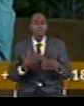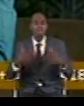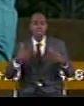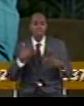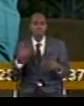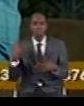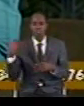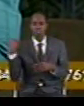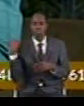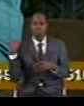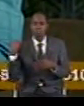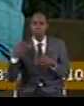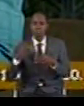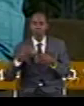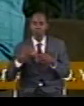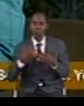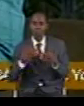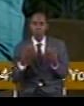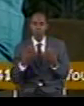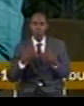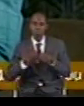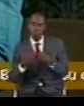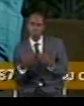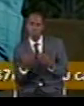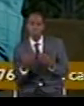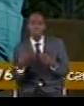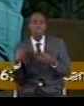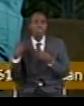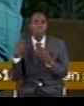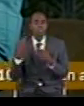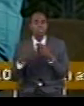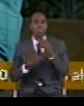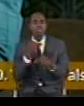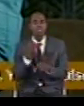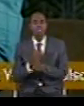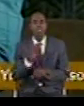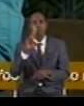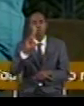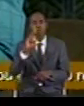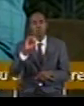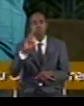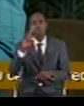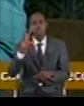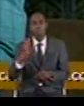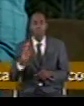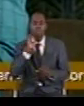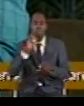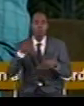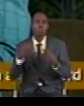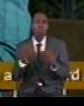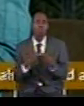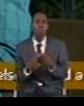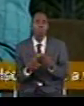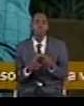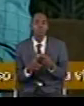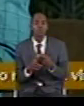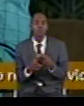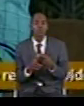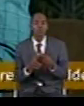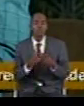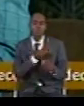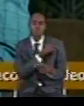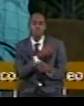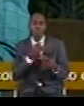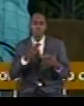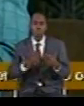dislocated since the year 2017. She went to get it treated, but even